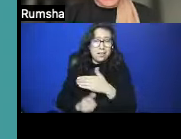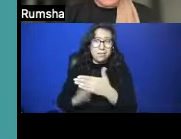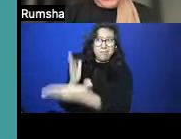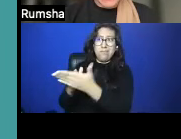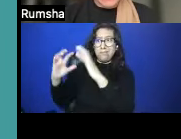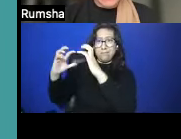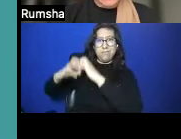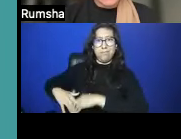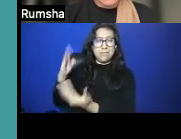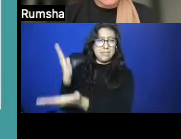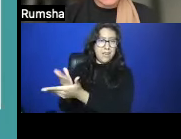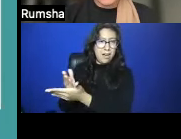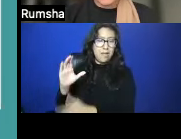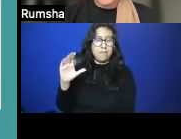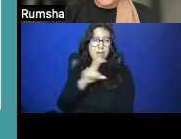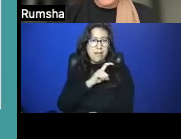Next slide, please.